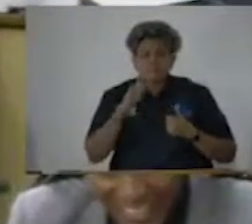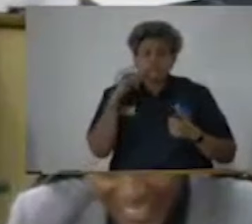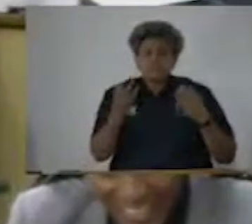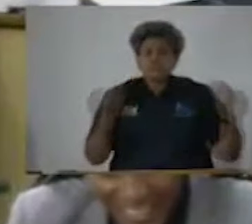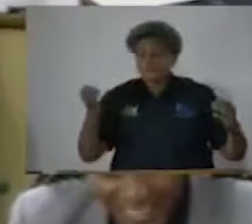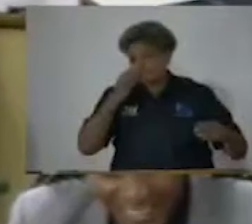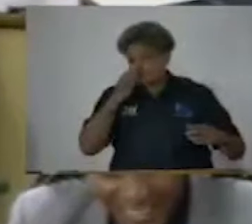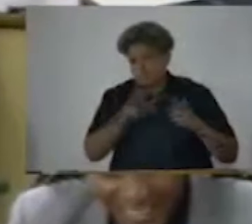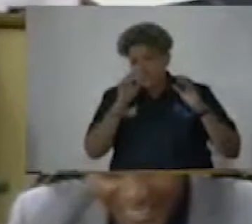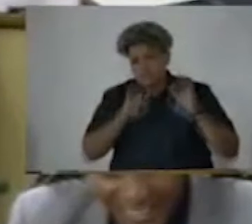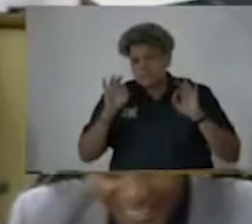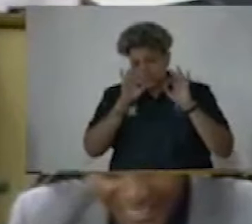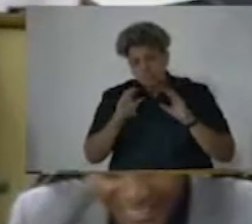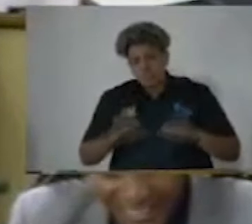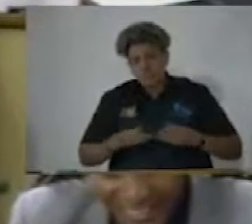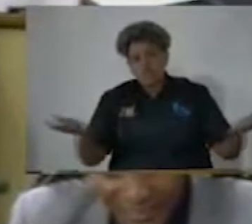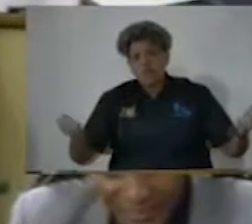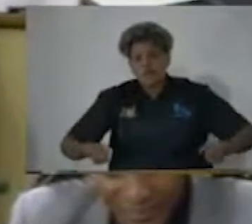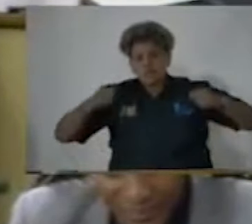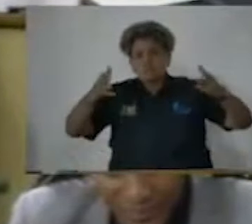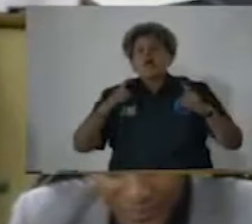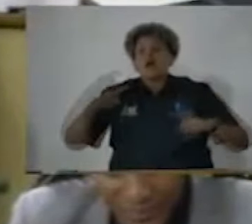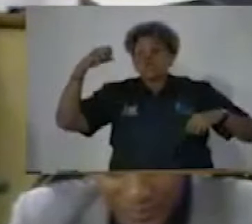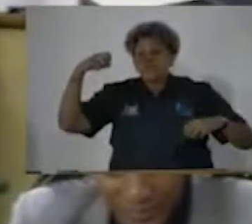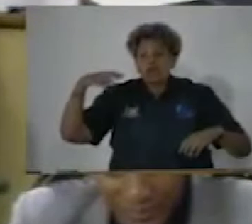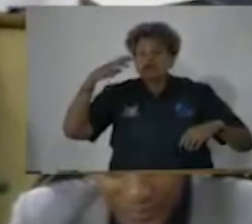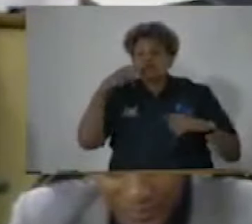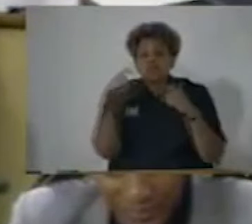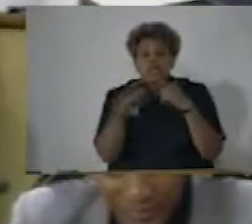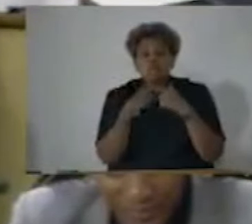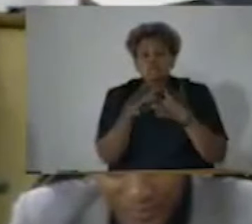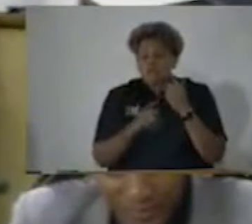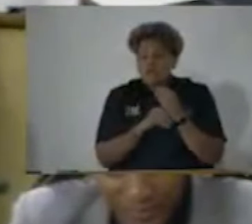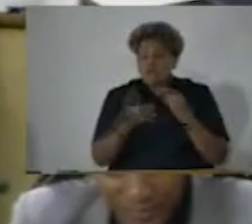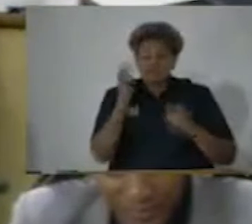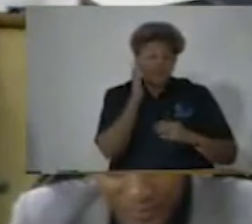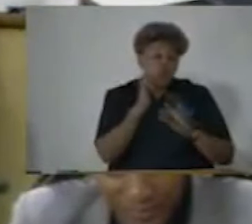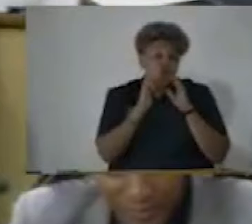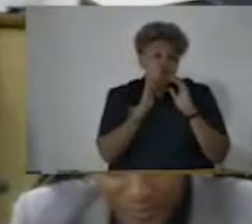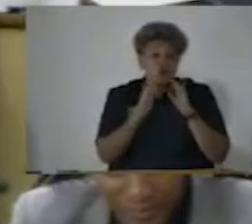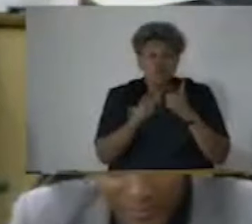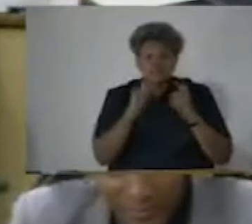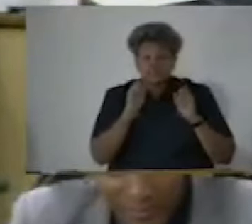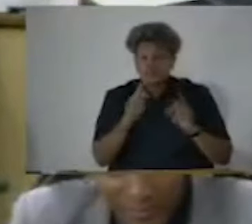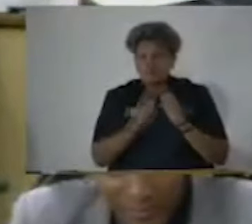of food and essential supplies, utility, water, electricity, and telecommunications